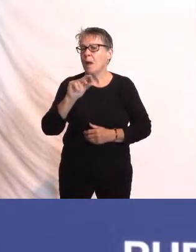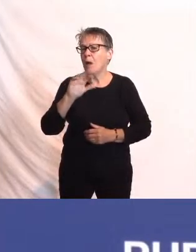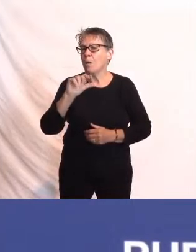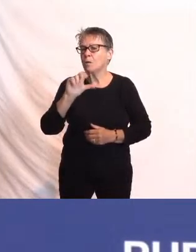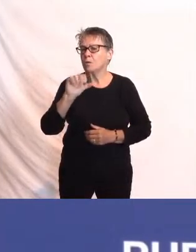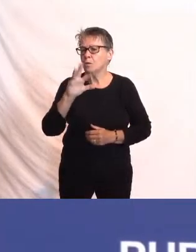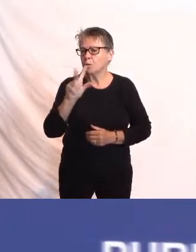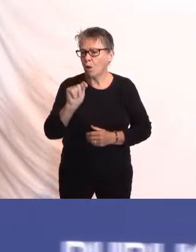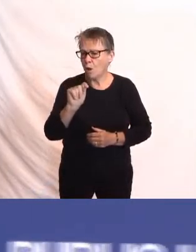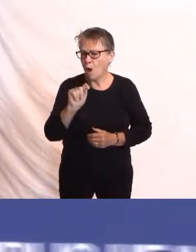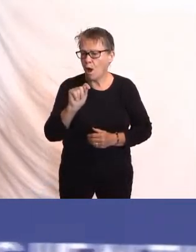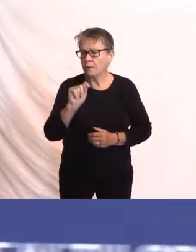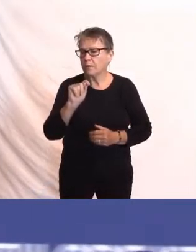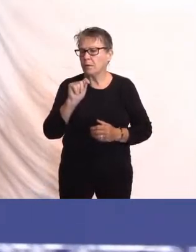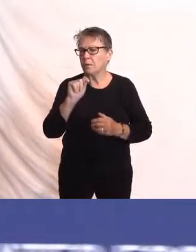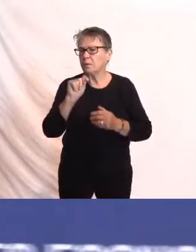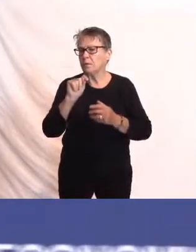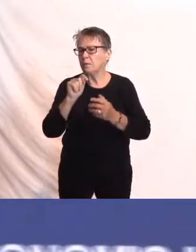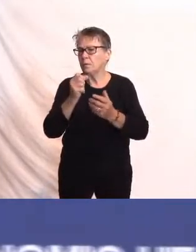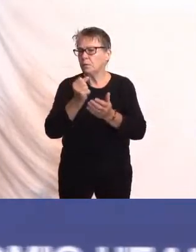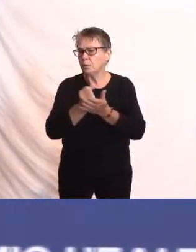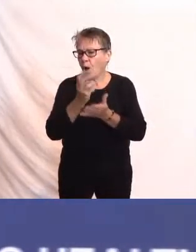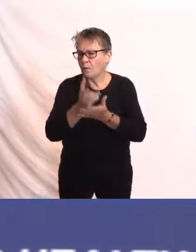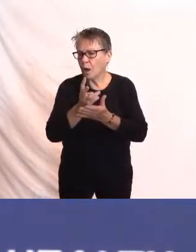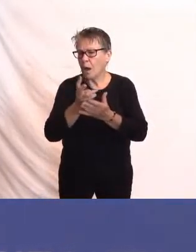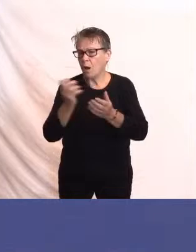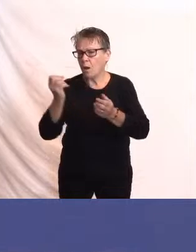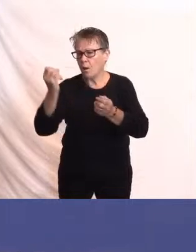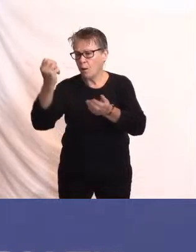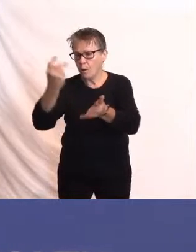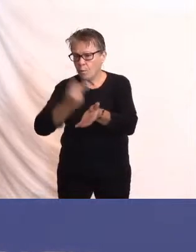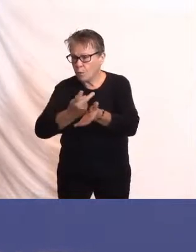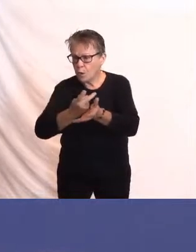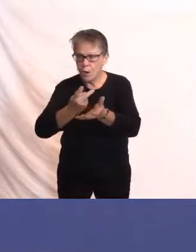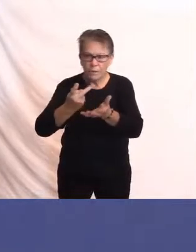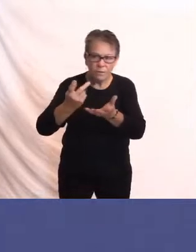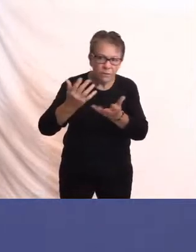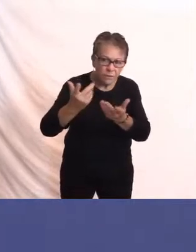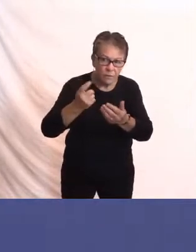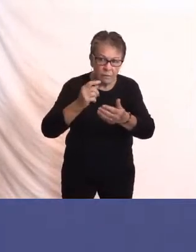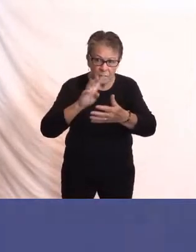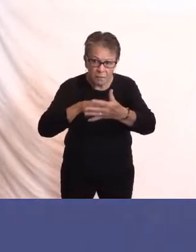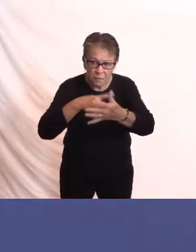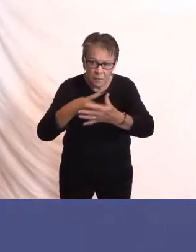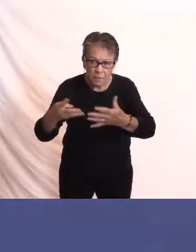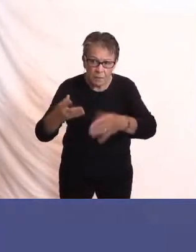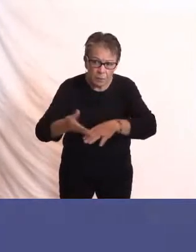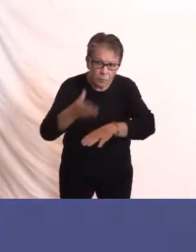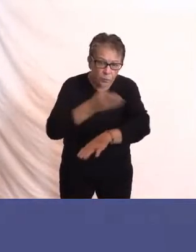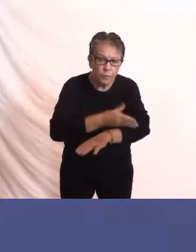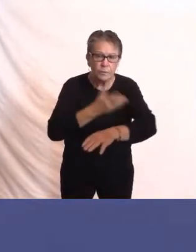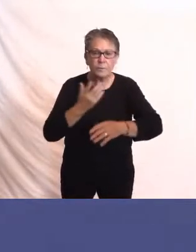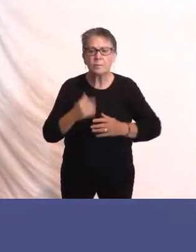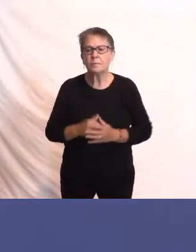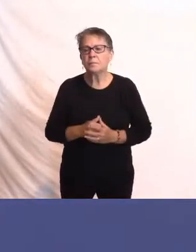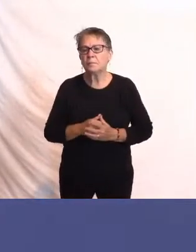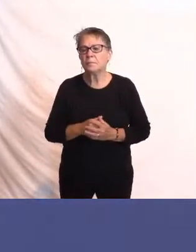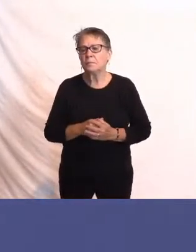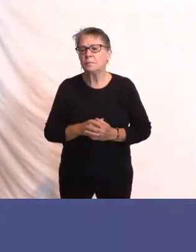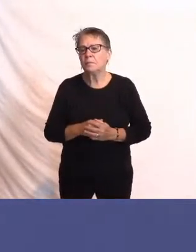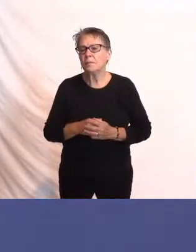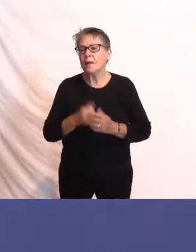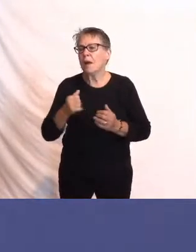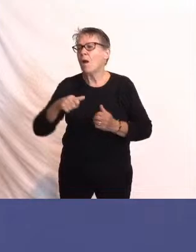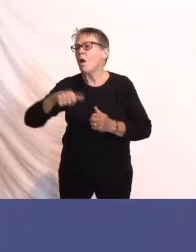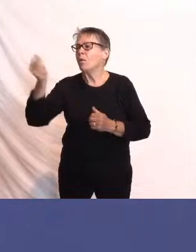week. Thank you. Thank you, Mike. Matt, good afternoon. Good afternoon, Governor. Today, I think, is the last day for state workers and